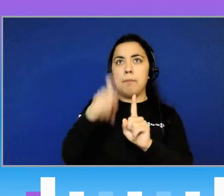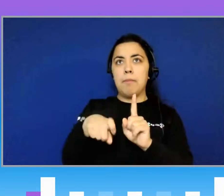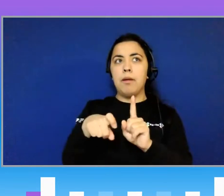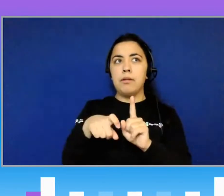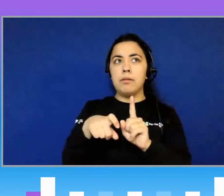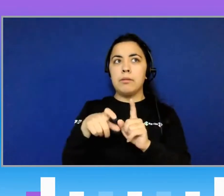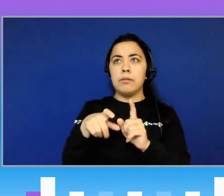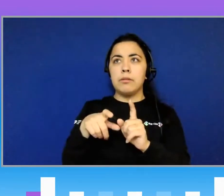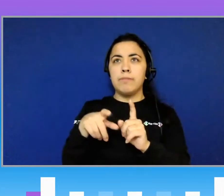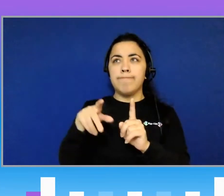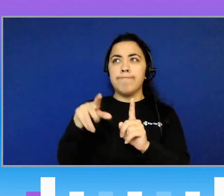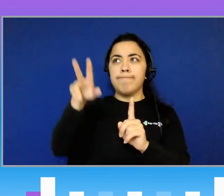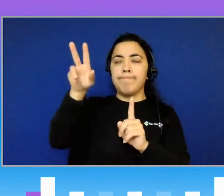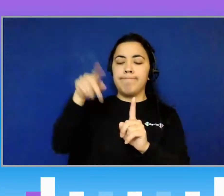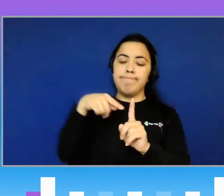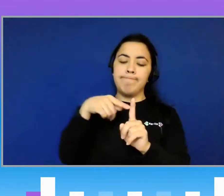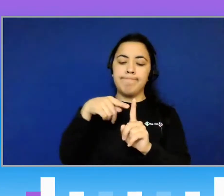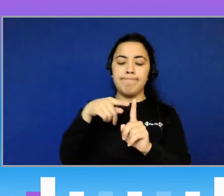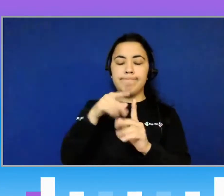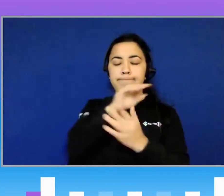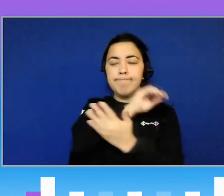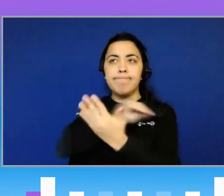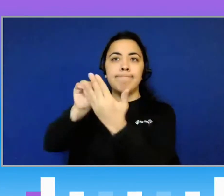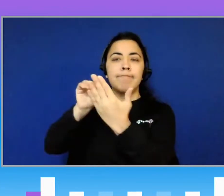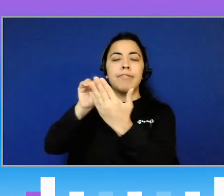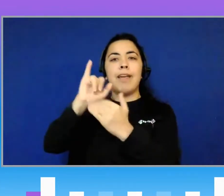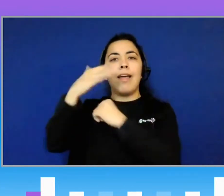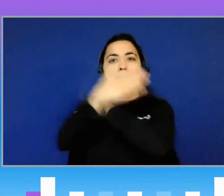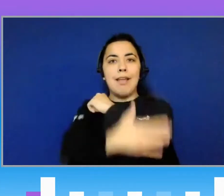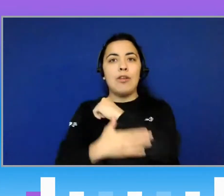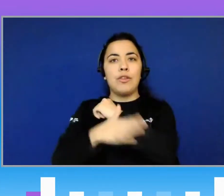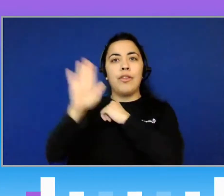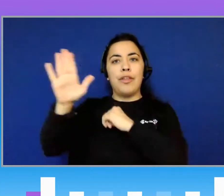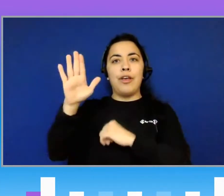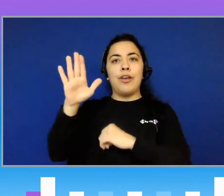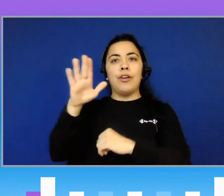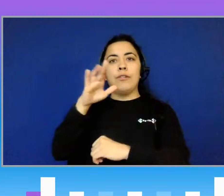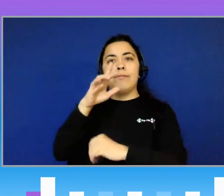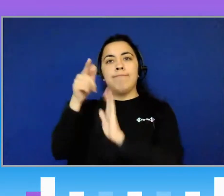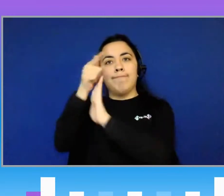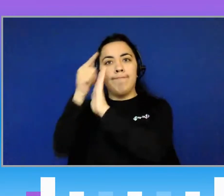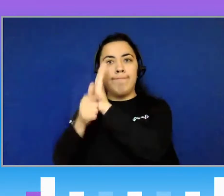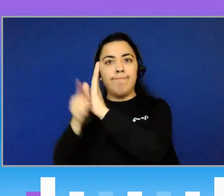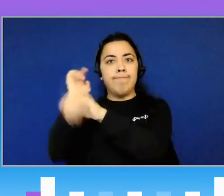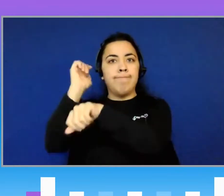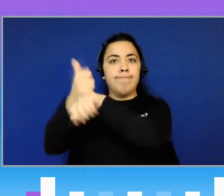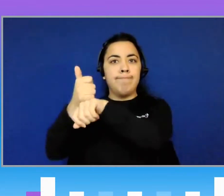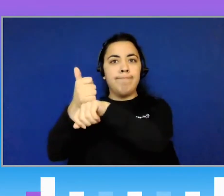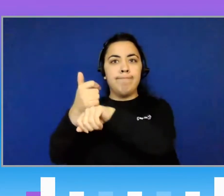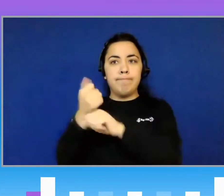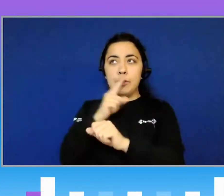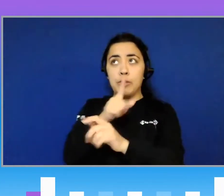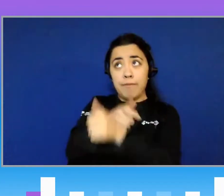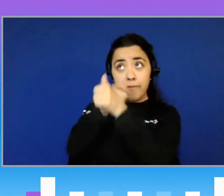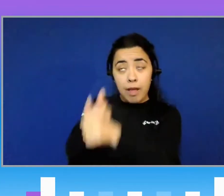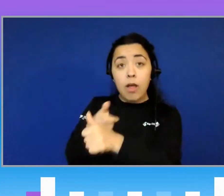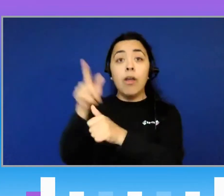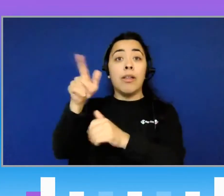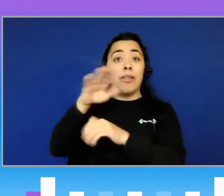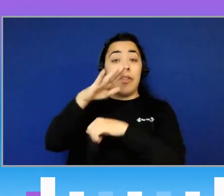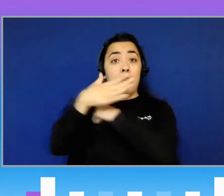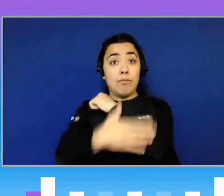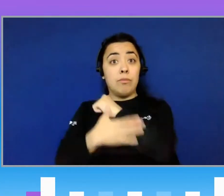transpose into national legislation. And we are checking that those national laws are complete